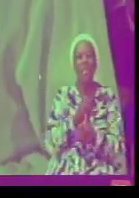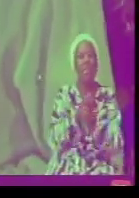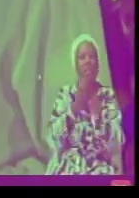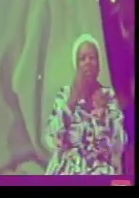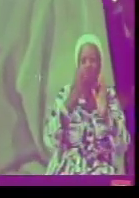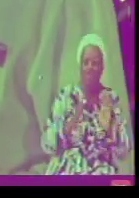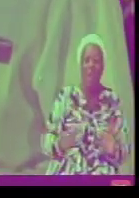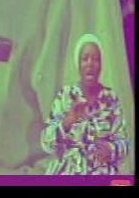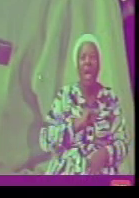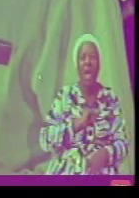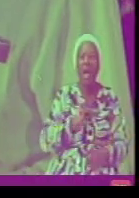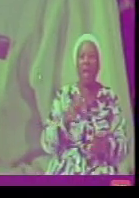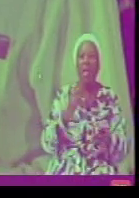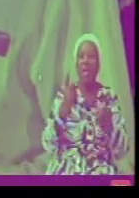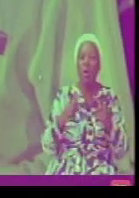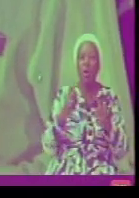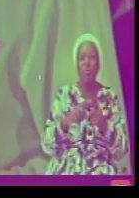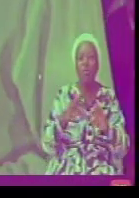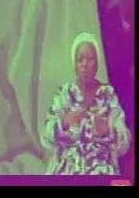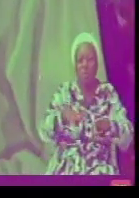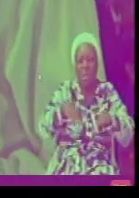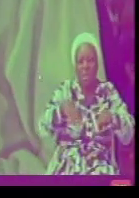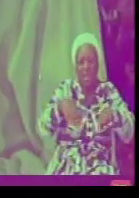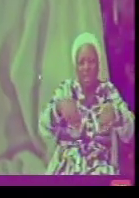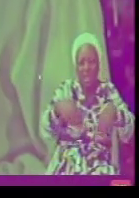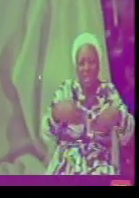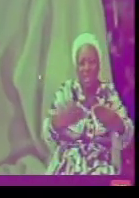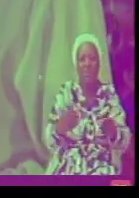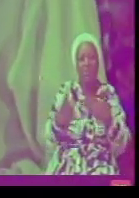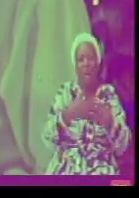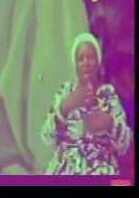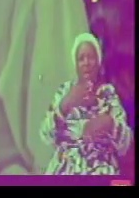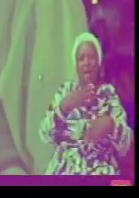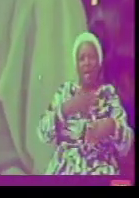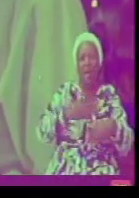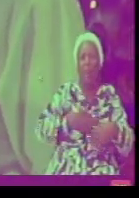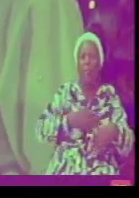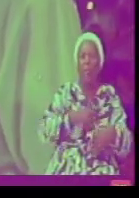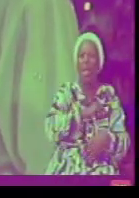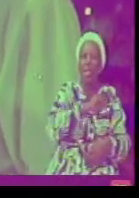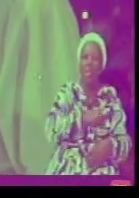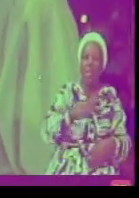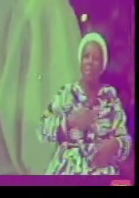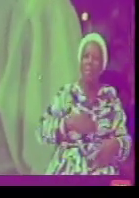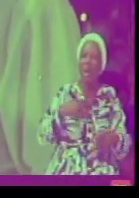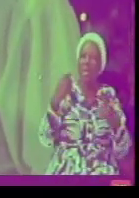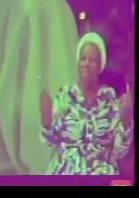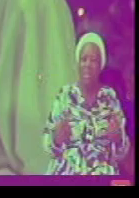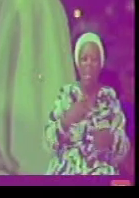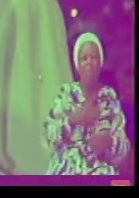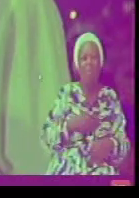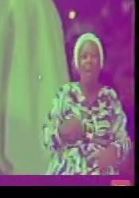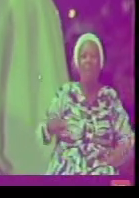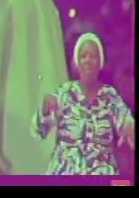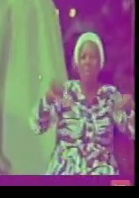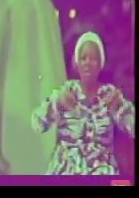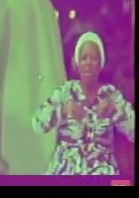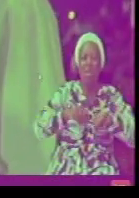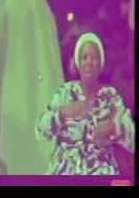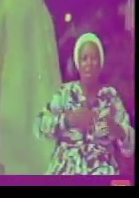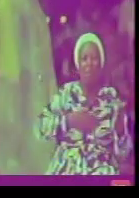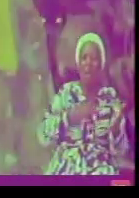be my substitute. I come to transfer my guilt,